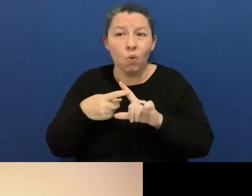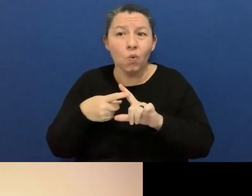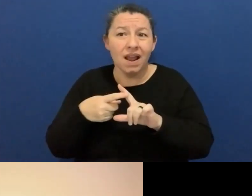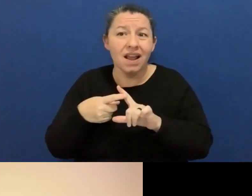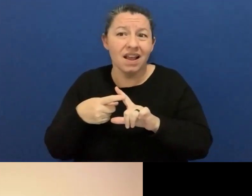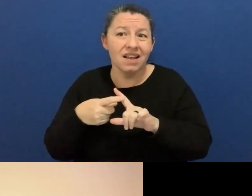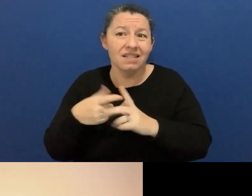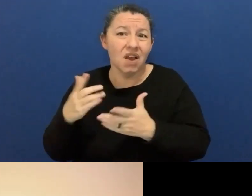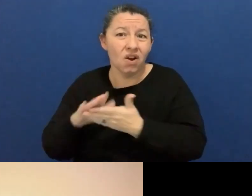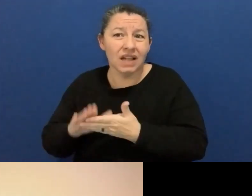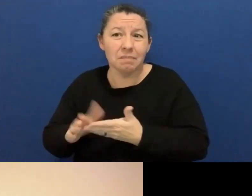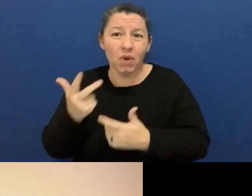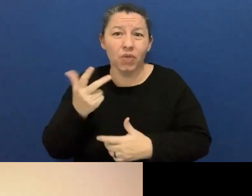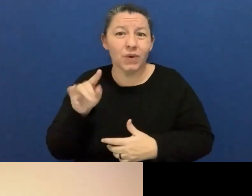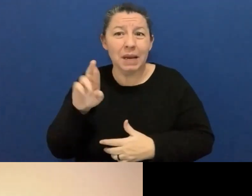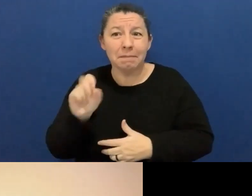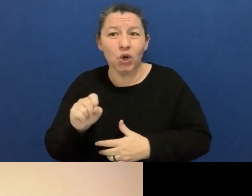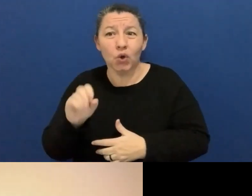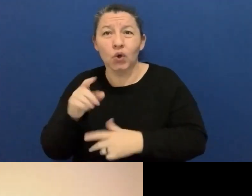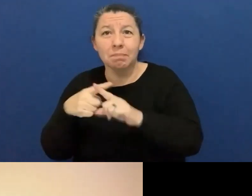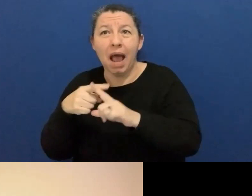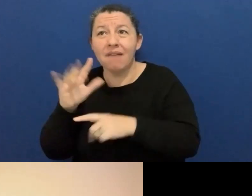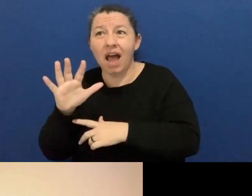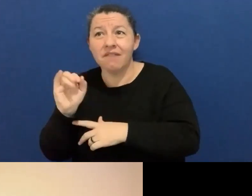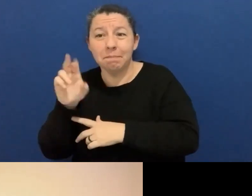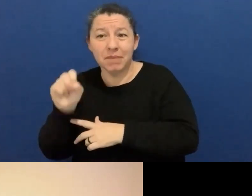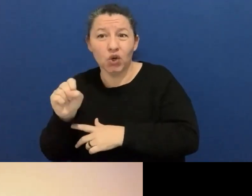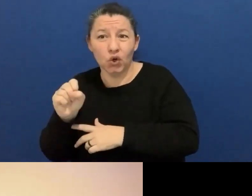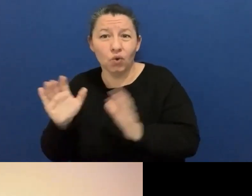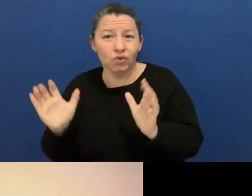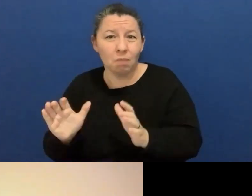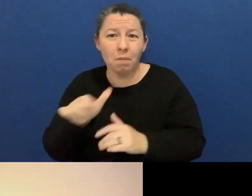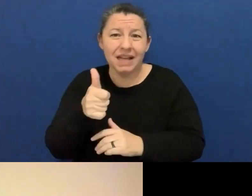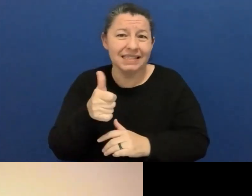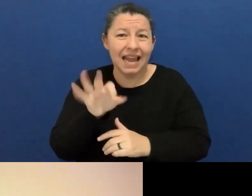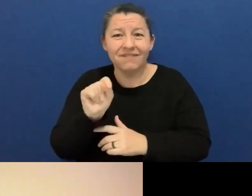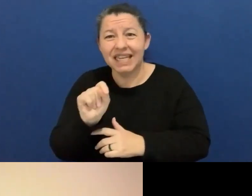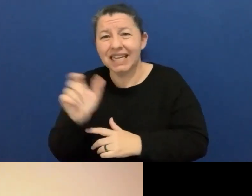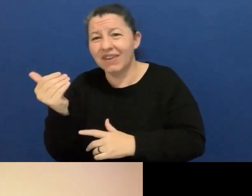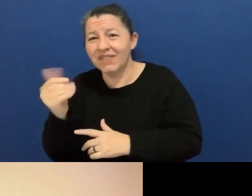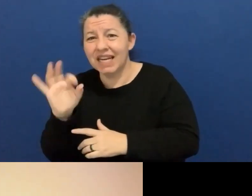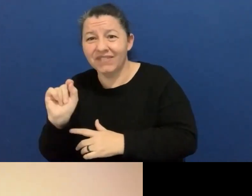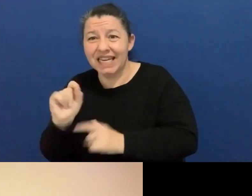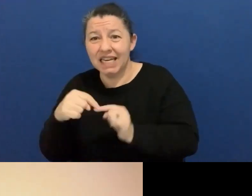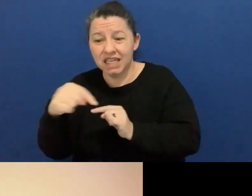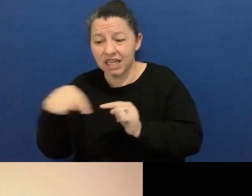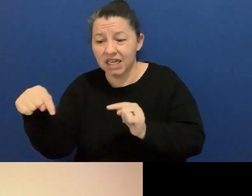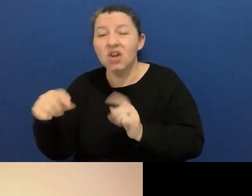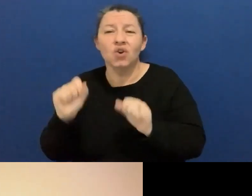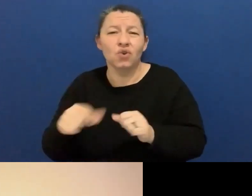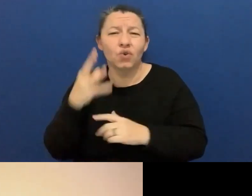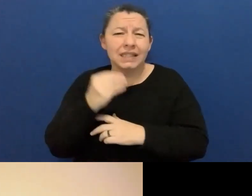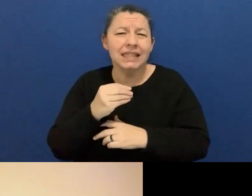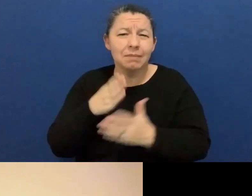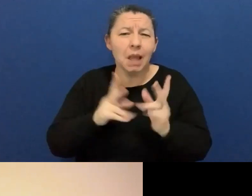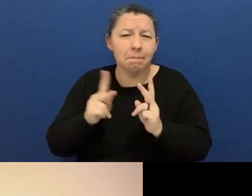maybe 3 meters by 5 meters, so something like 10 feet to 15 feet. You could probably sleep a couple of people in